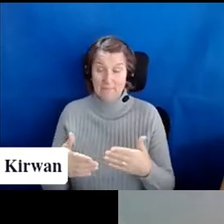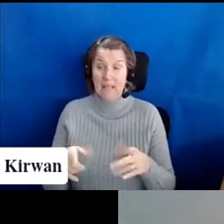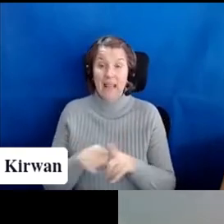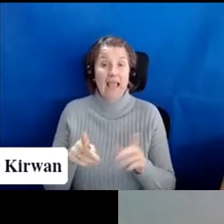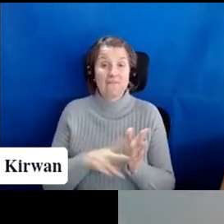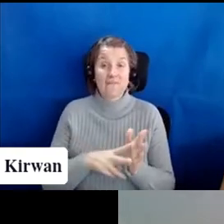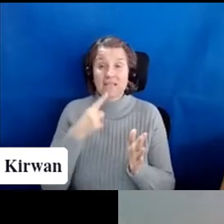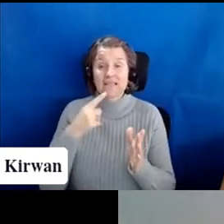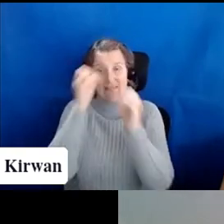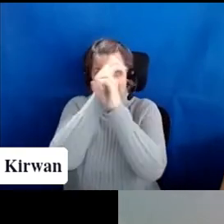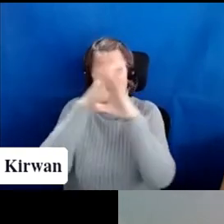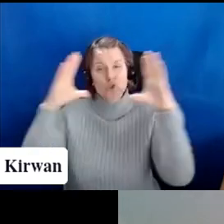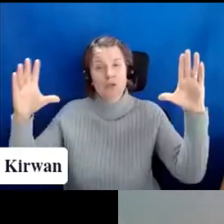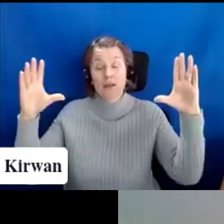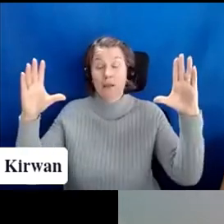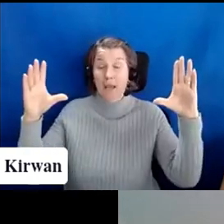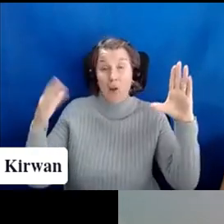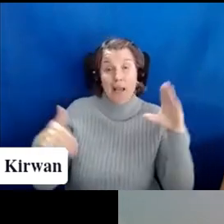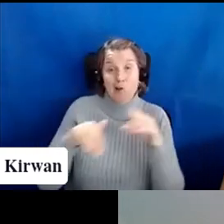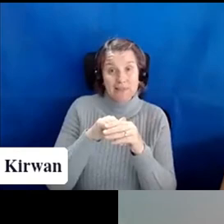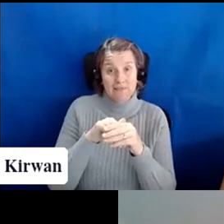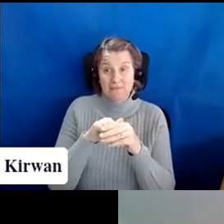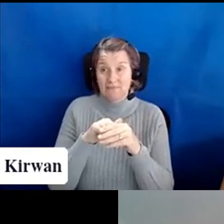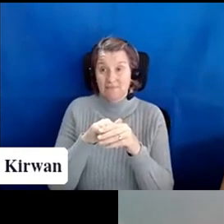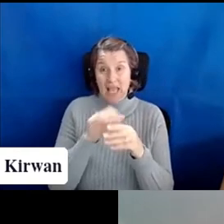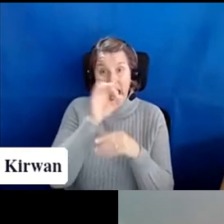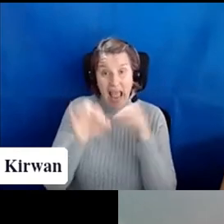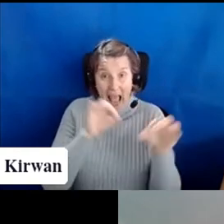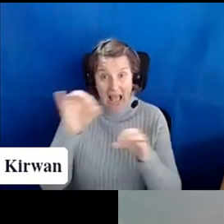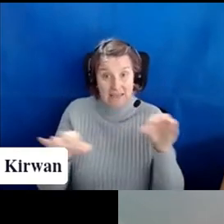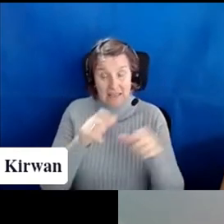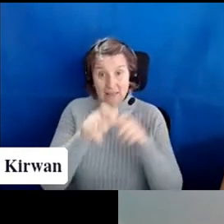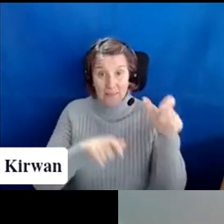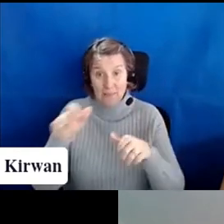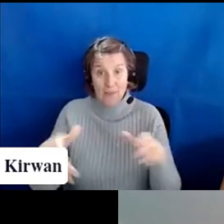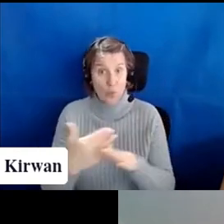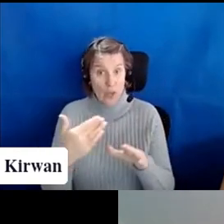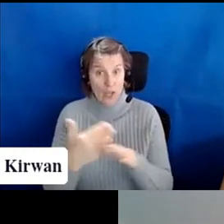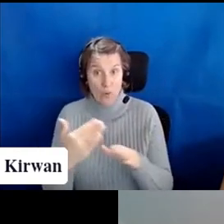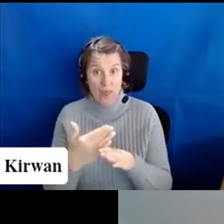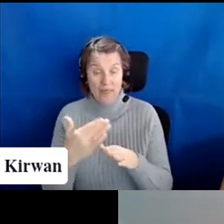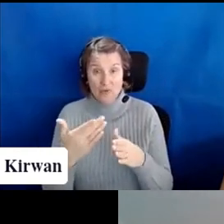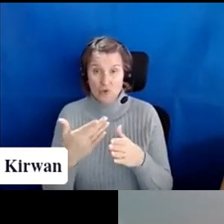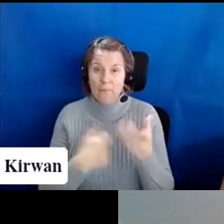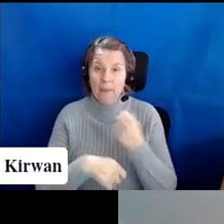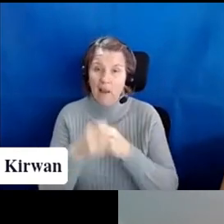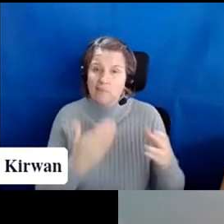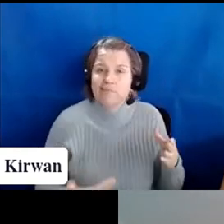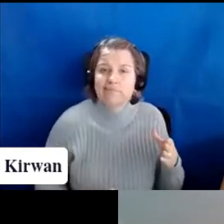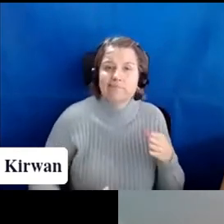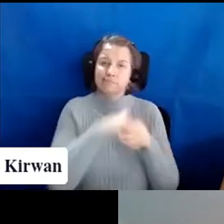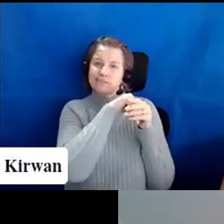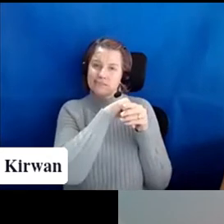the vision around inclusivity and asking the people that you're working with, the employers you're working with, to sign up to that and make a